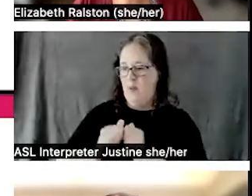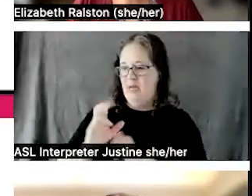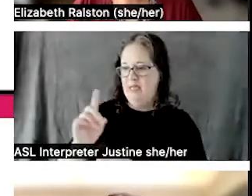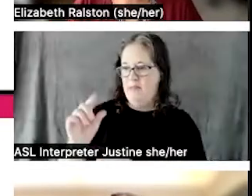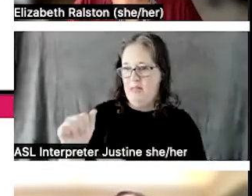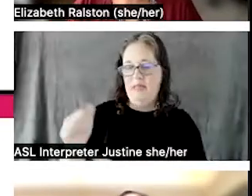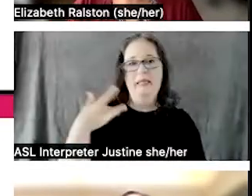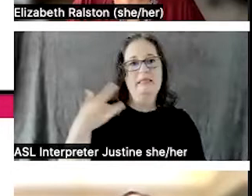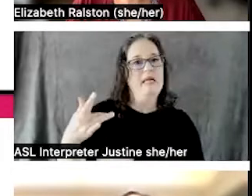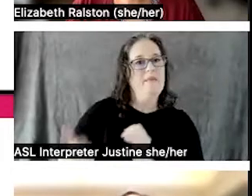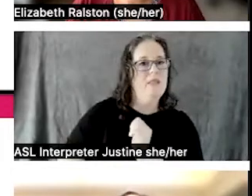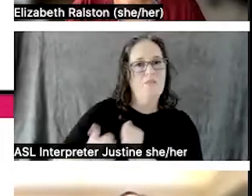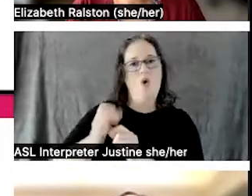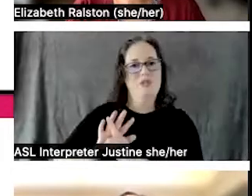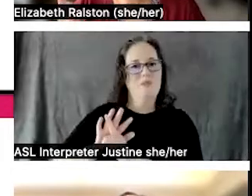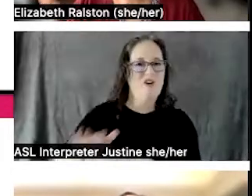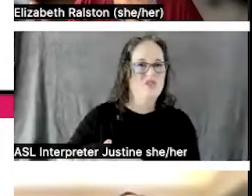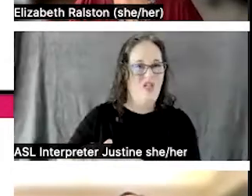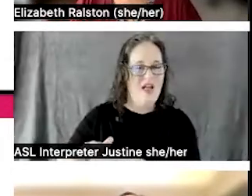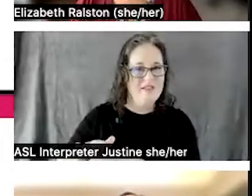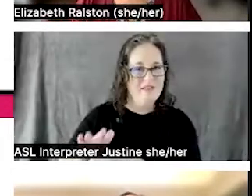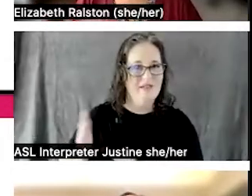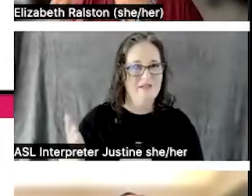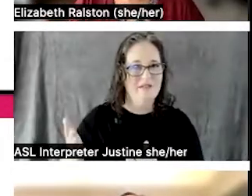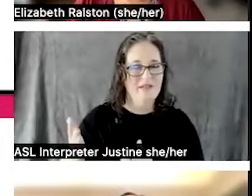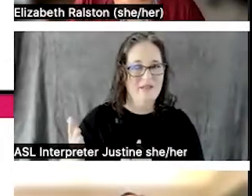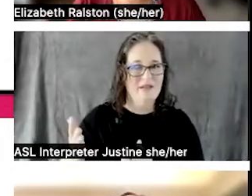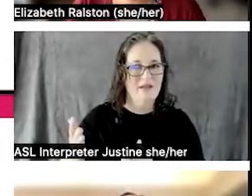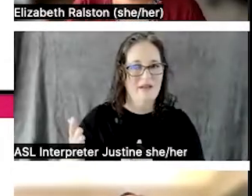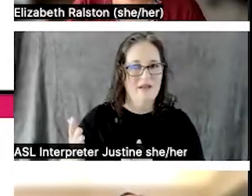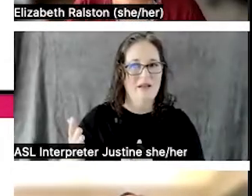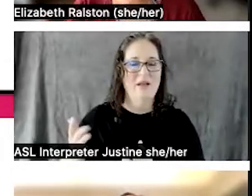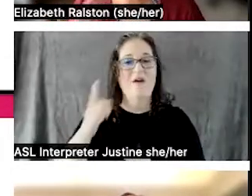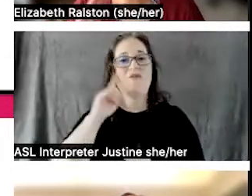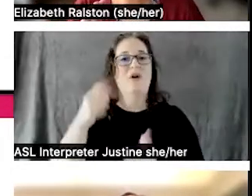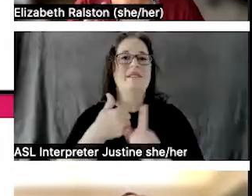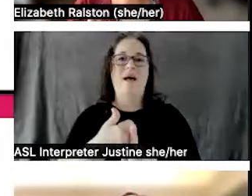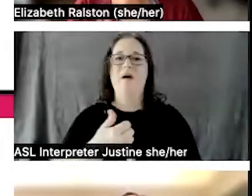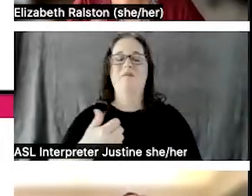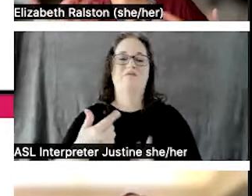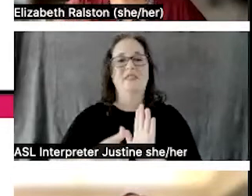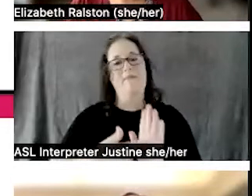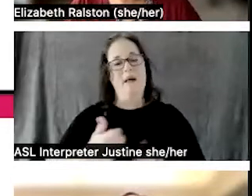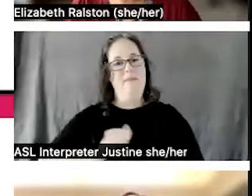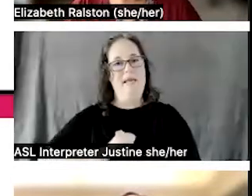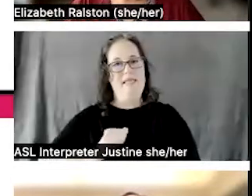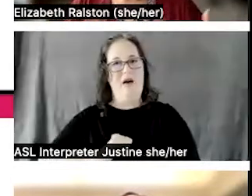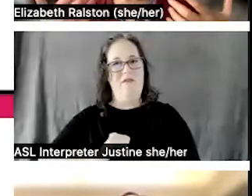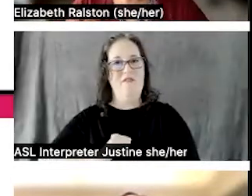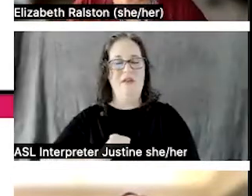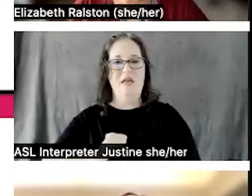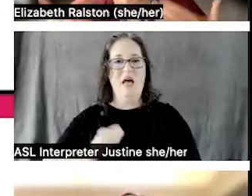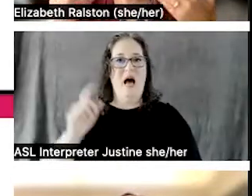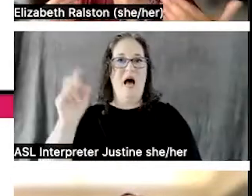meetings because they have access needs. Let's take myself for an example. I have a hearing loss. If I'm in a meeting,